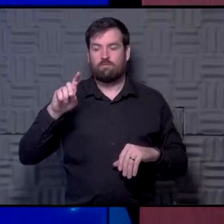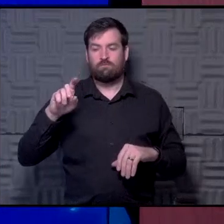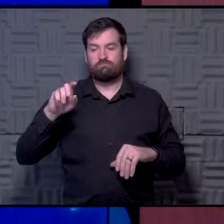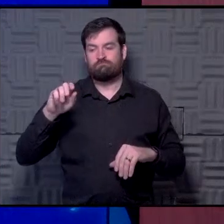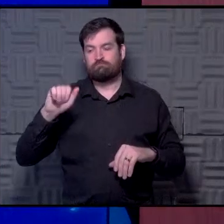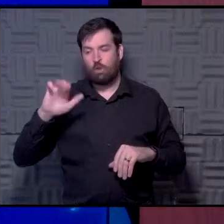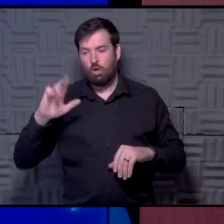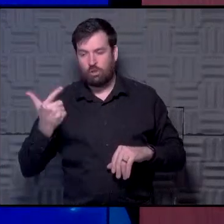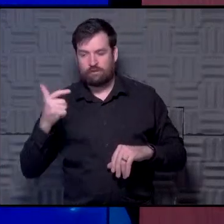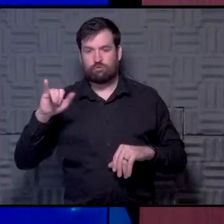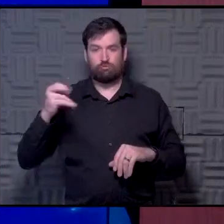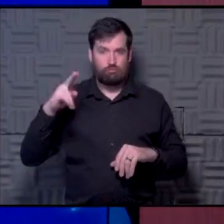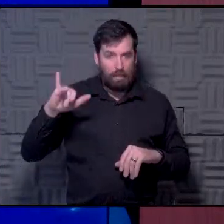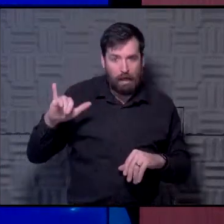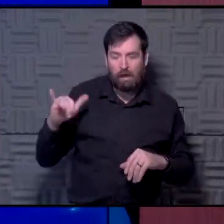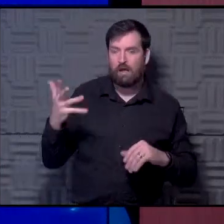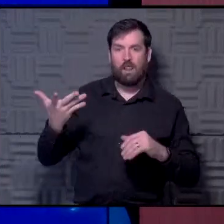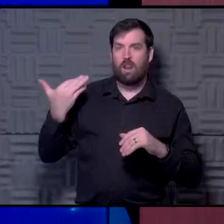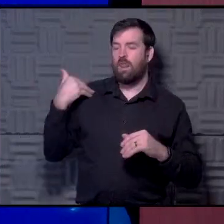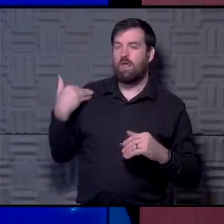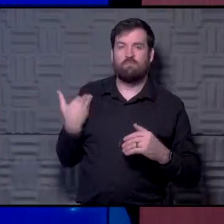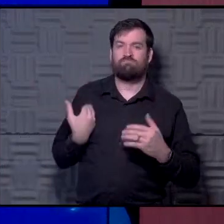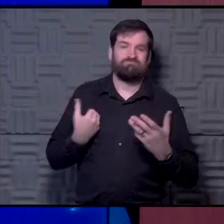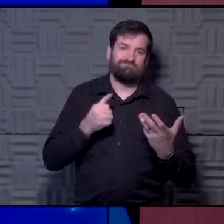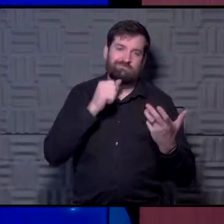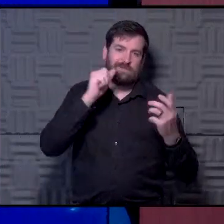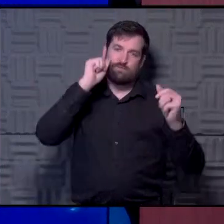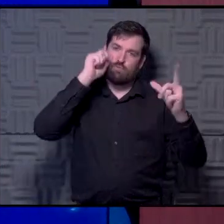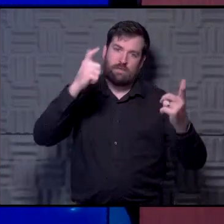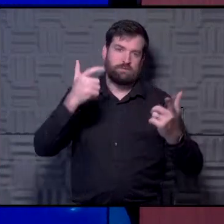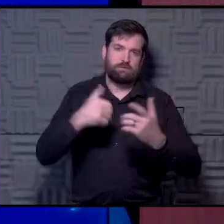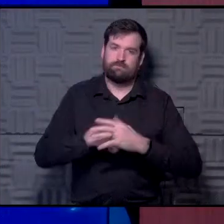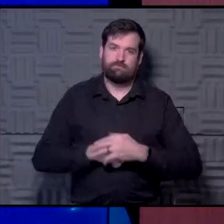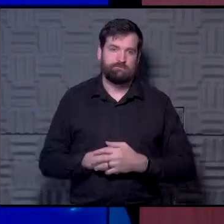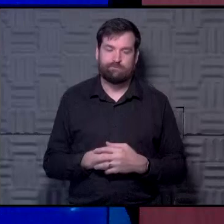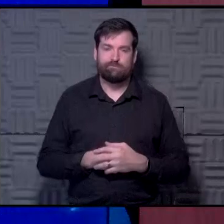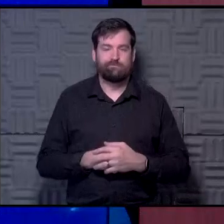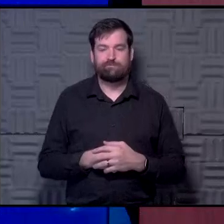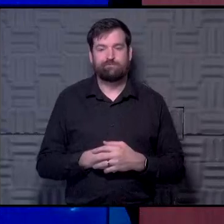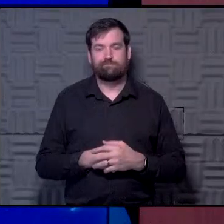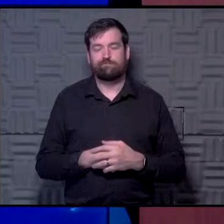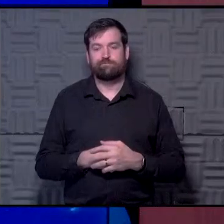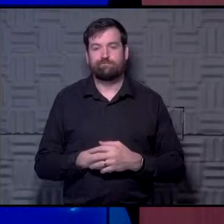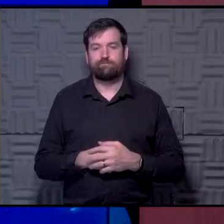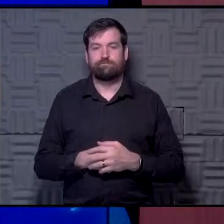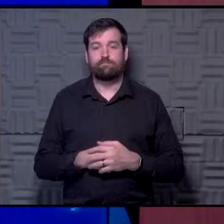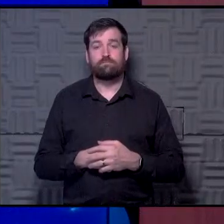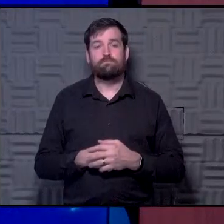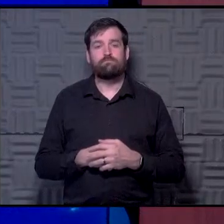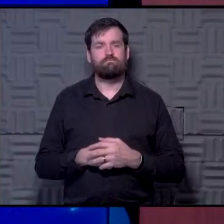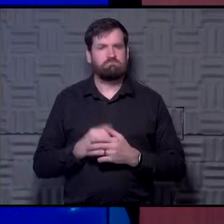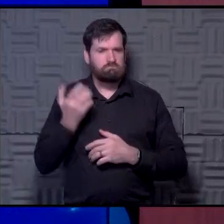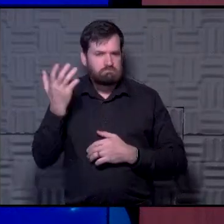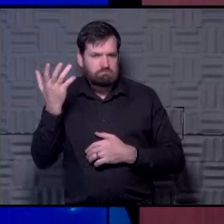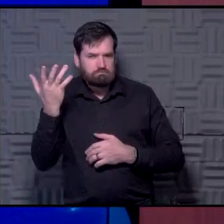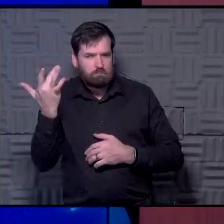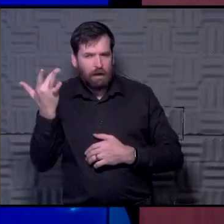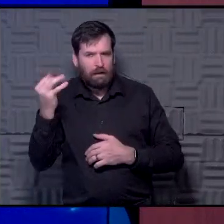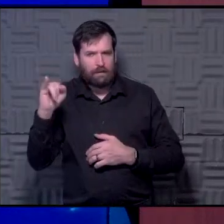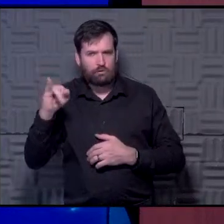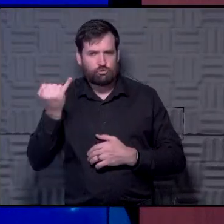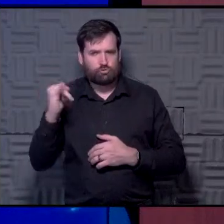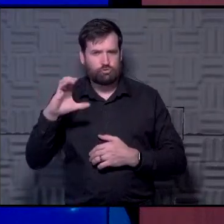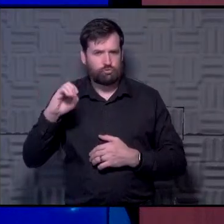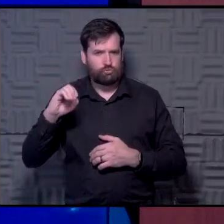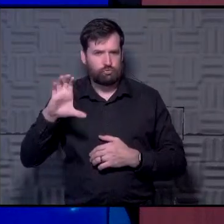So we've seen an escalation of deaths. So it's not a surprise that that's true here in the Kansas City metropolitan area. Why the numbers escalated in Johnson